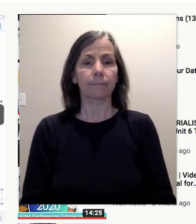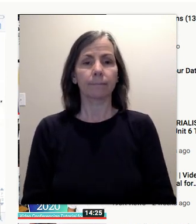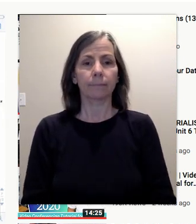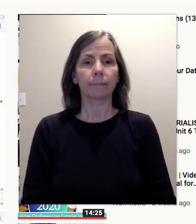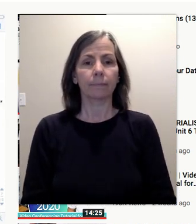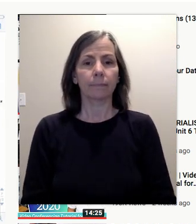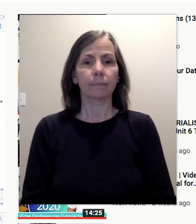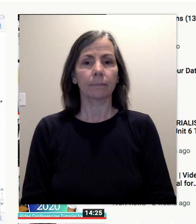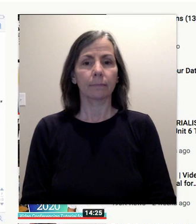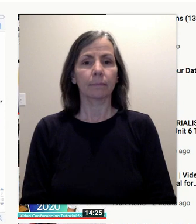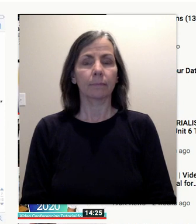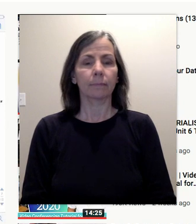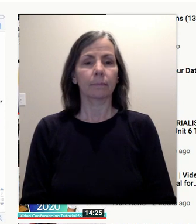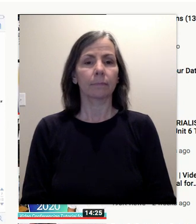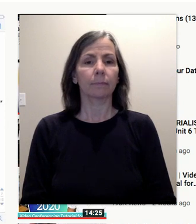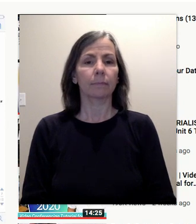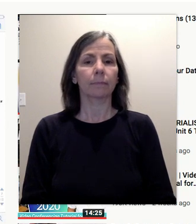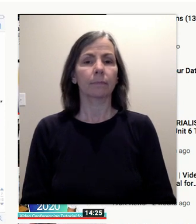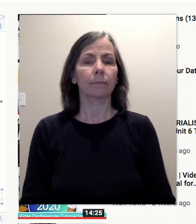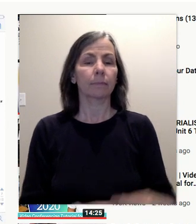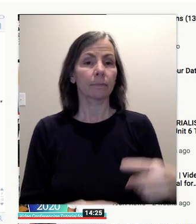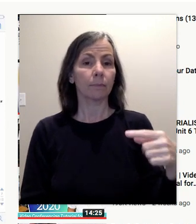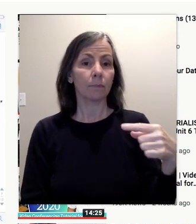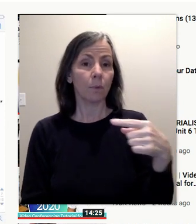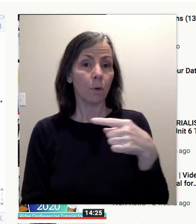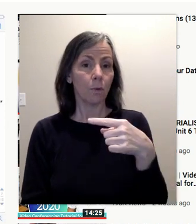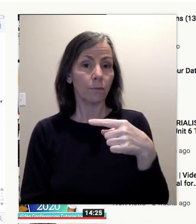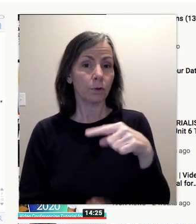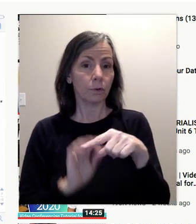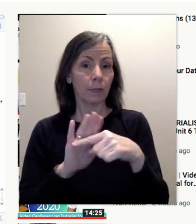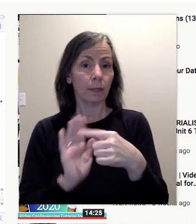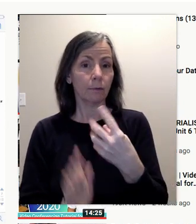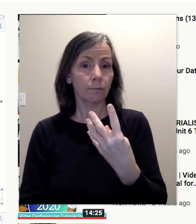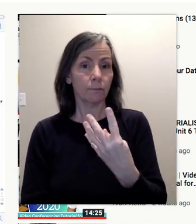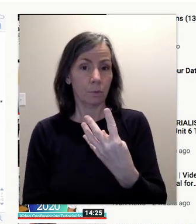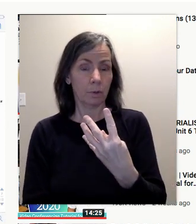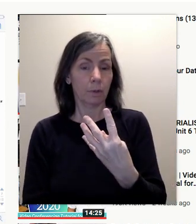So we're going to go over to -4